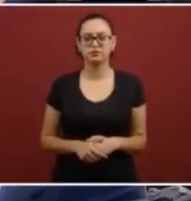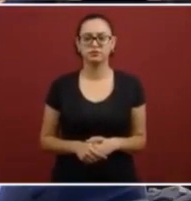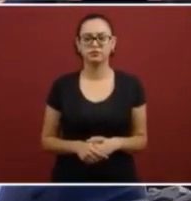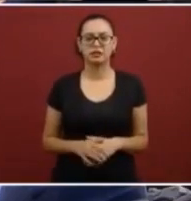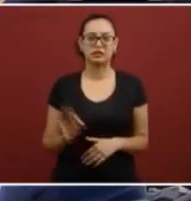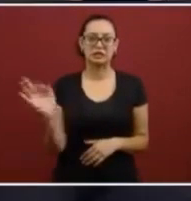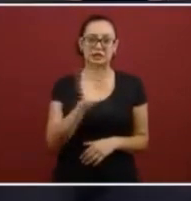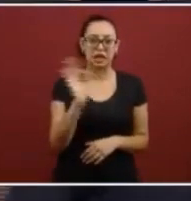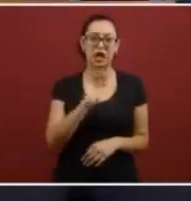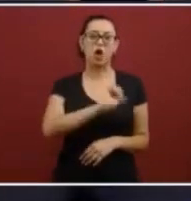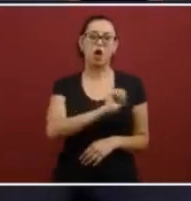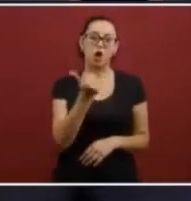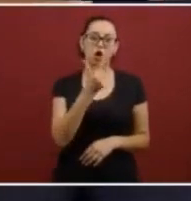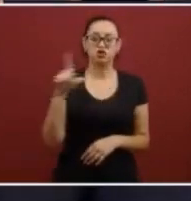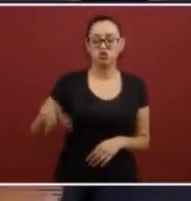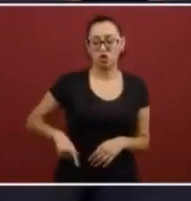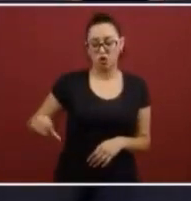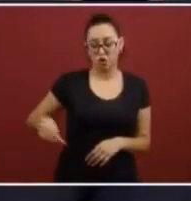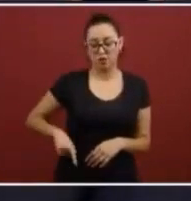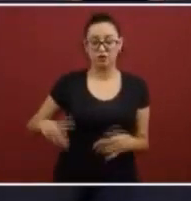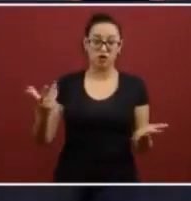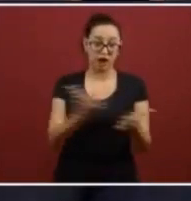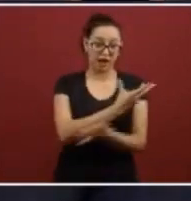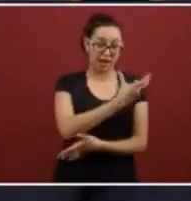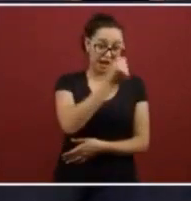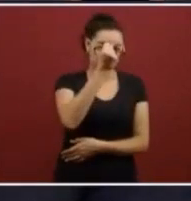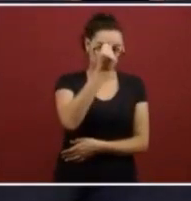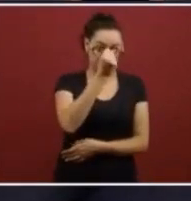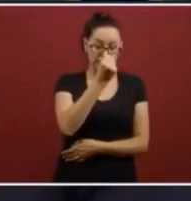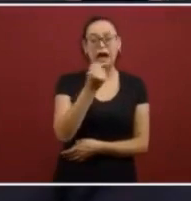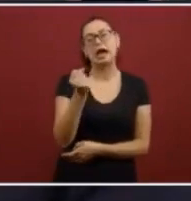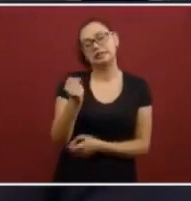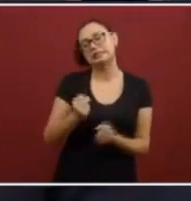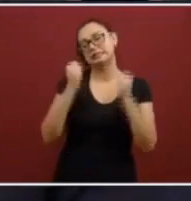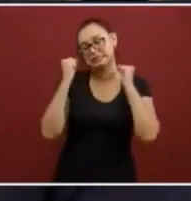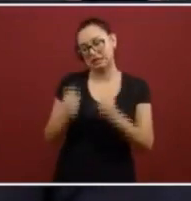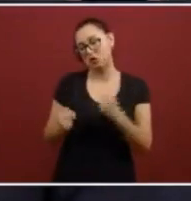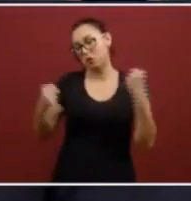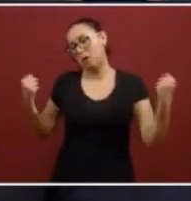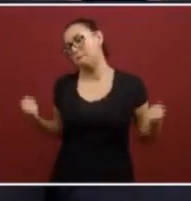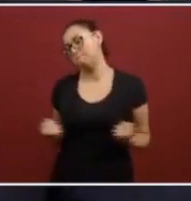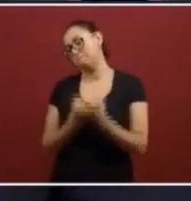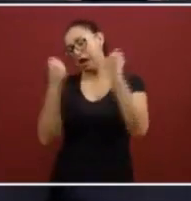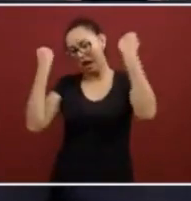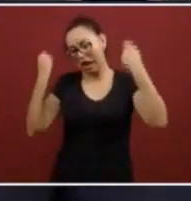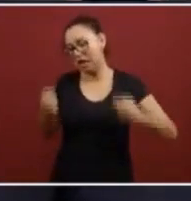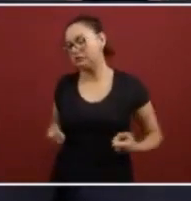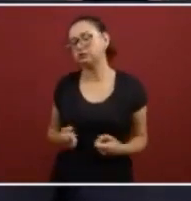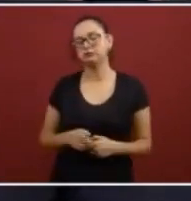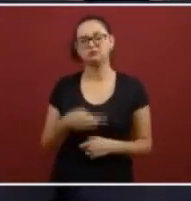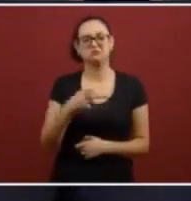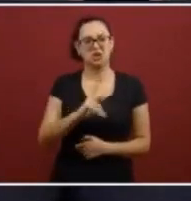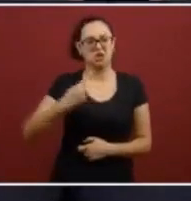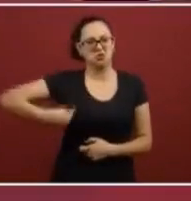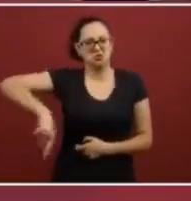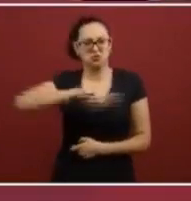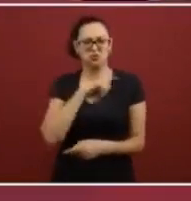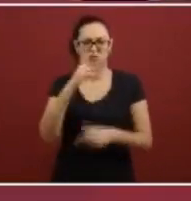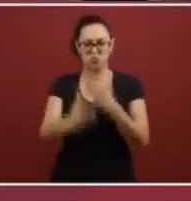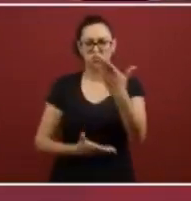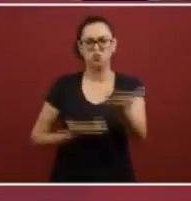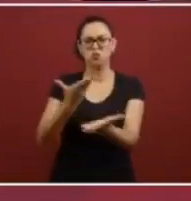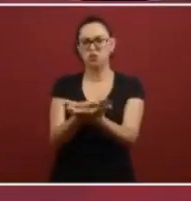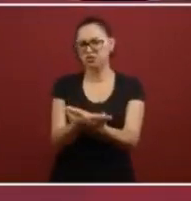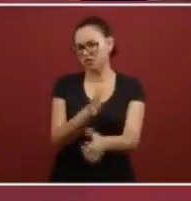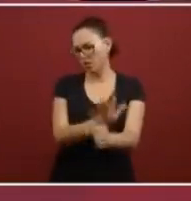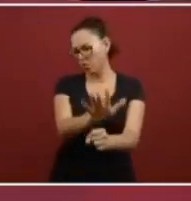otros, if someone else pues had eso won sí habría this election, diferencias. there would be Pero differences. ¿qué fue lo que planteamos nosotros y qué But es lo he que says, queremos but he llevar a says, cabo? but what